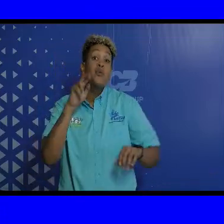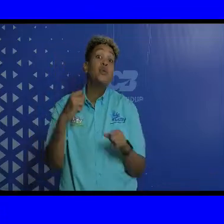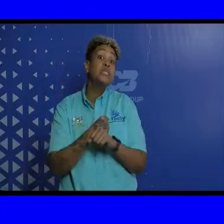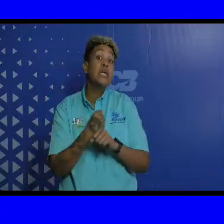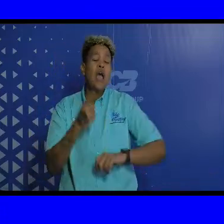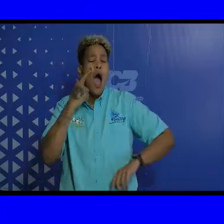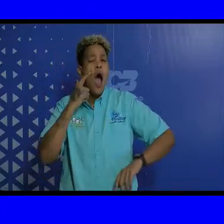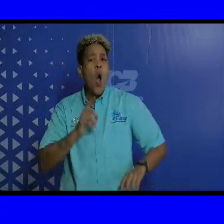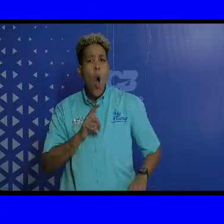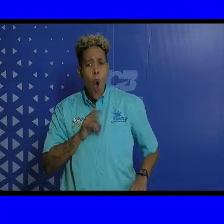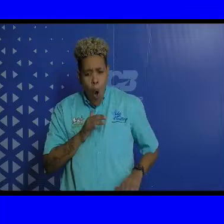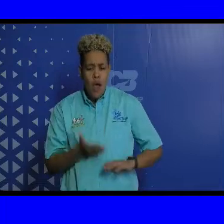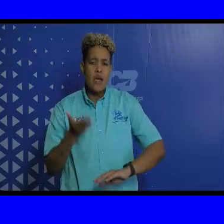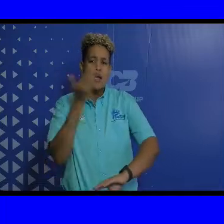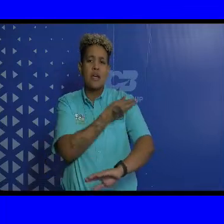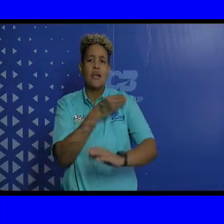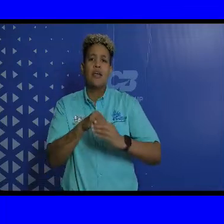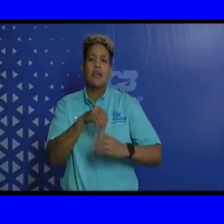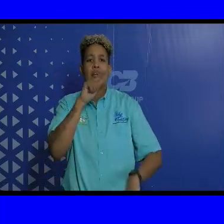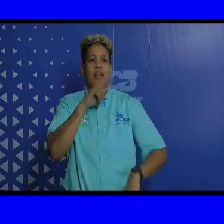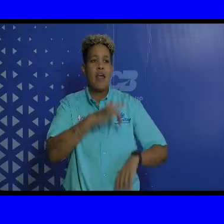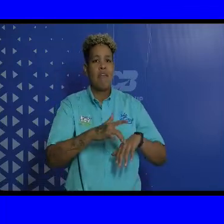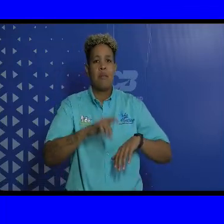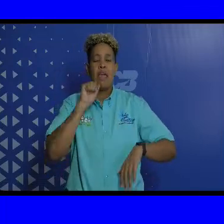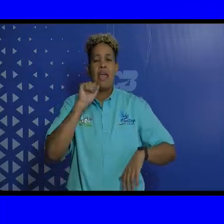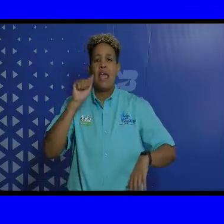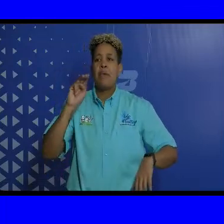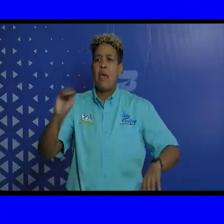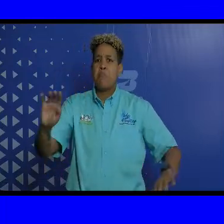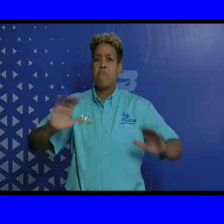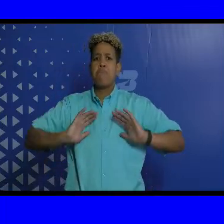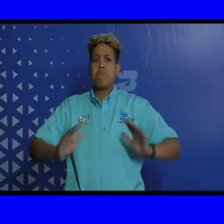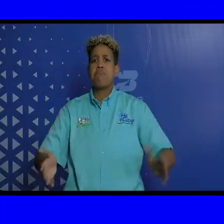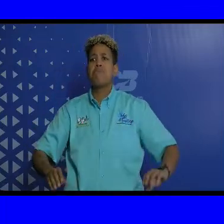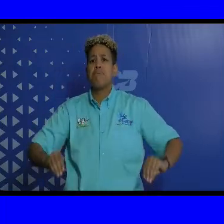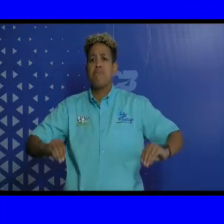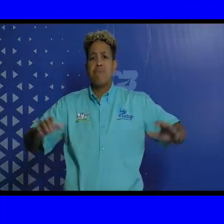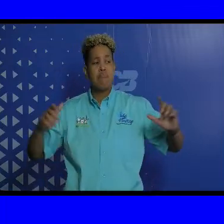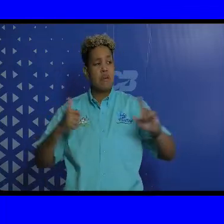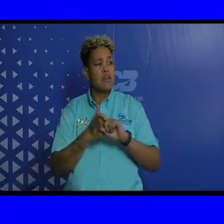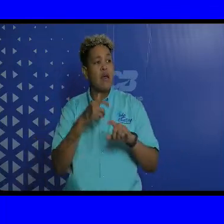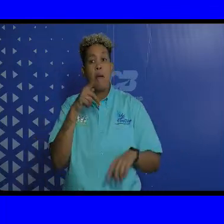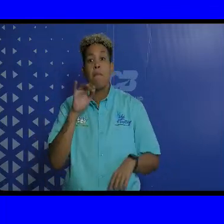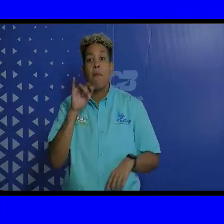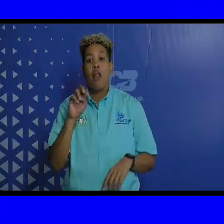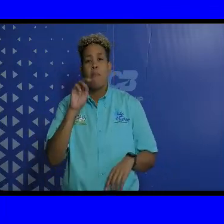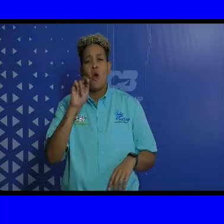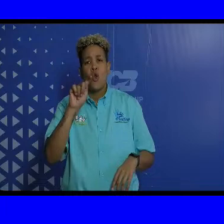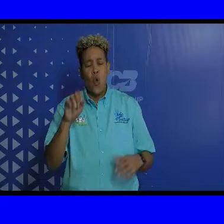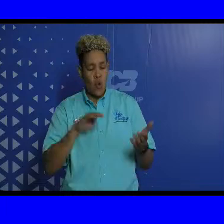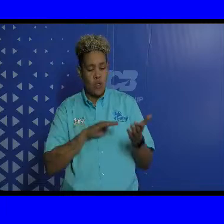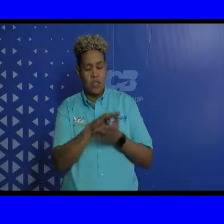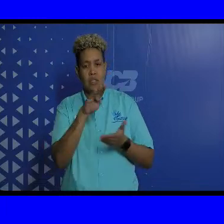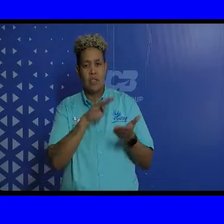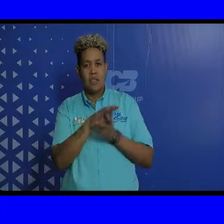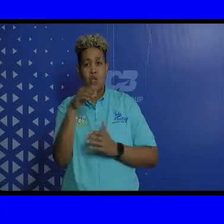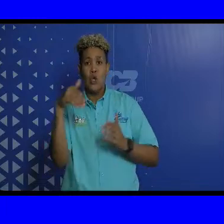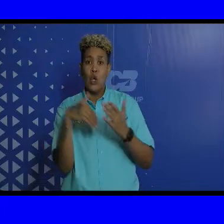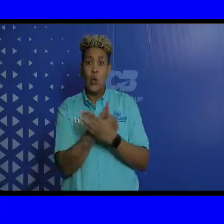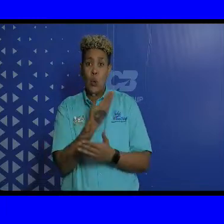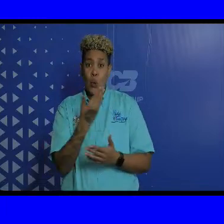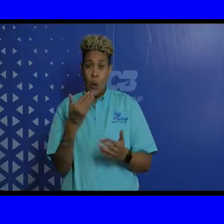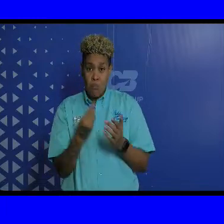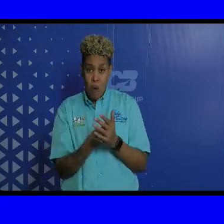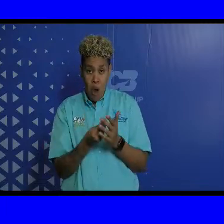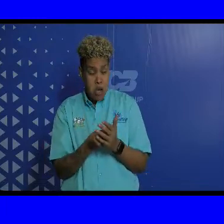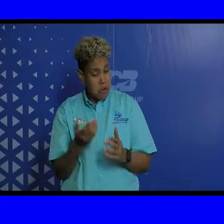dramatic improvement in the availability of the ABMs. The polymer note acceptance, we are 100% compliant with the polymer notes